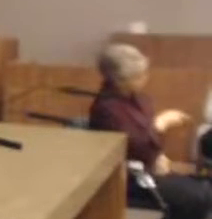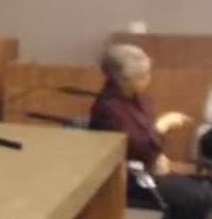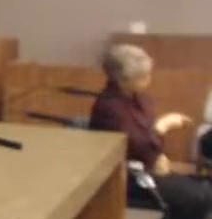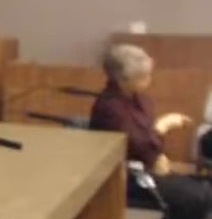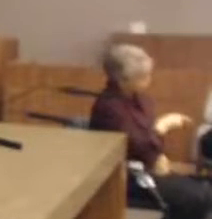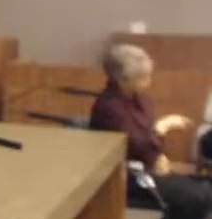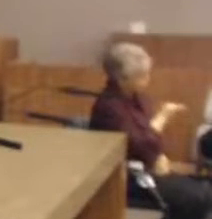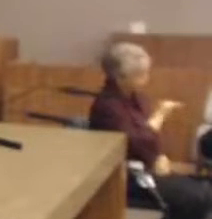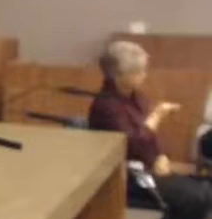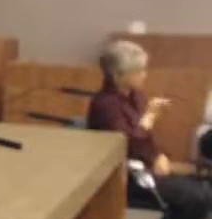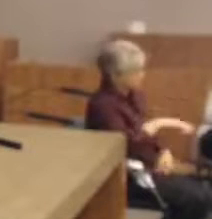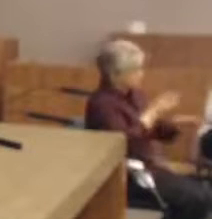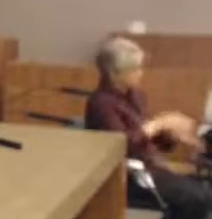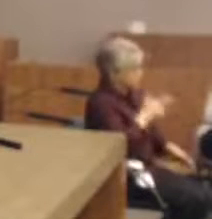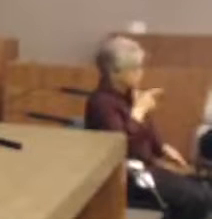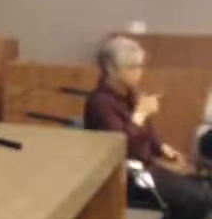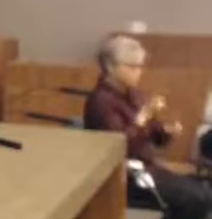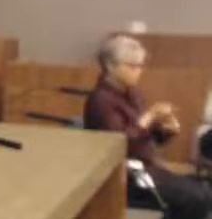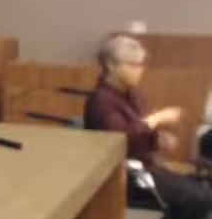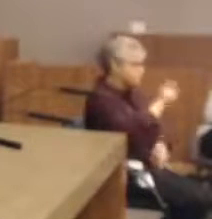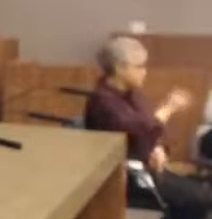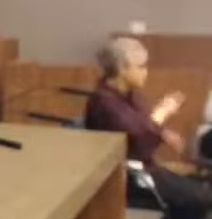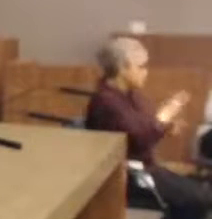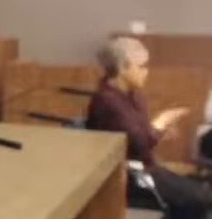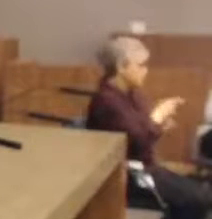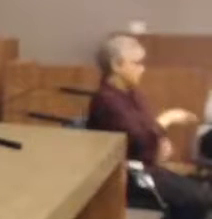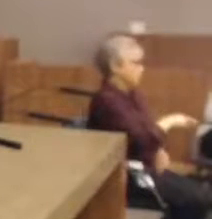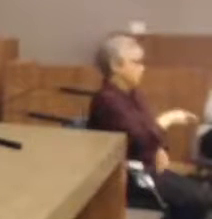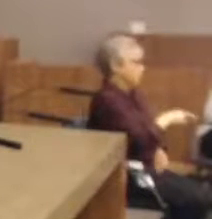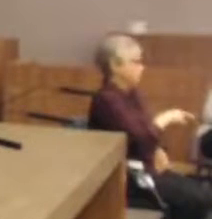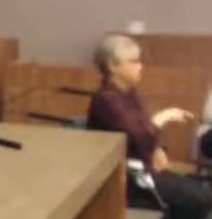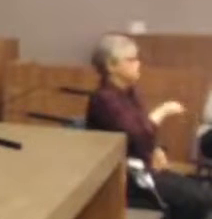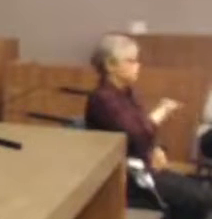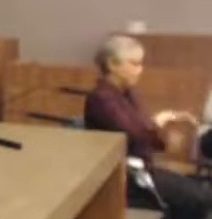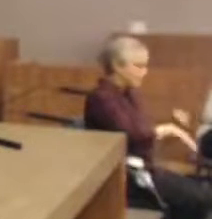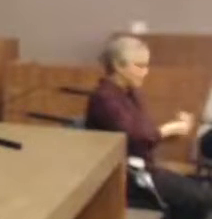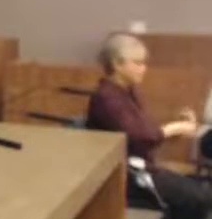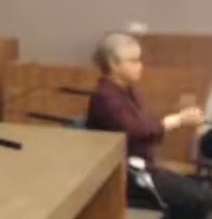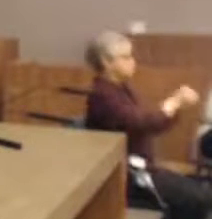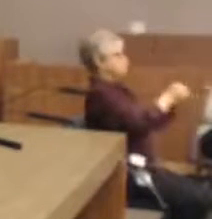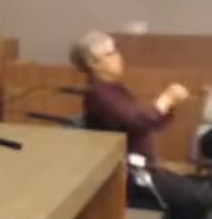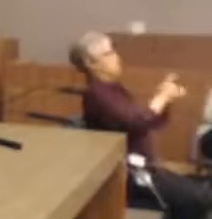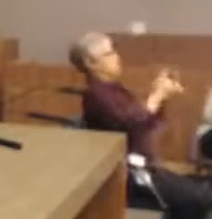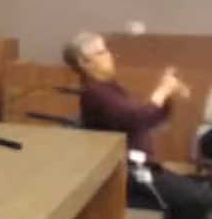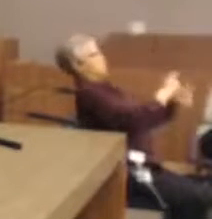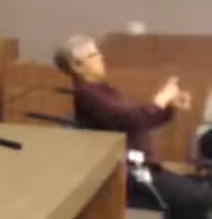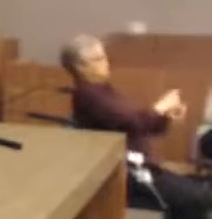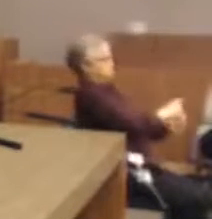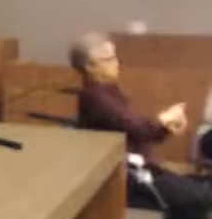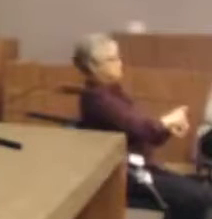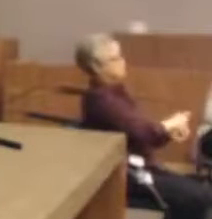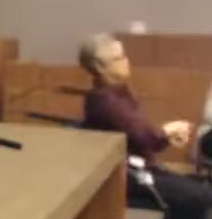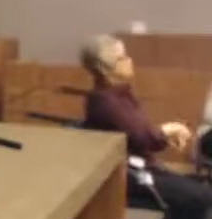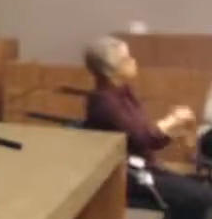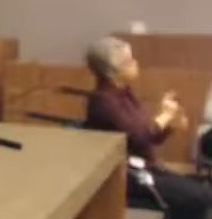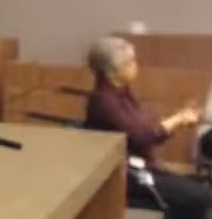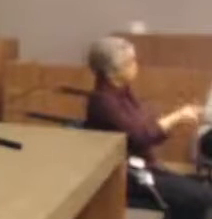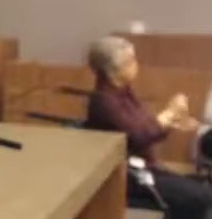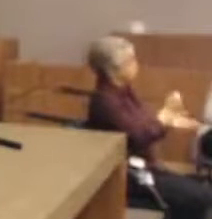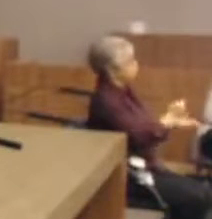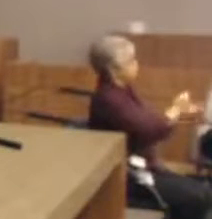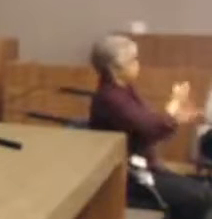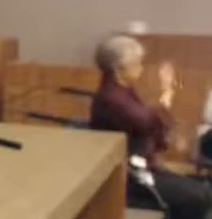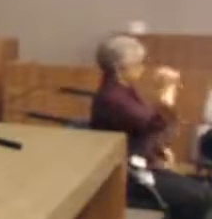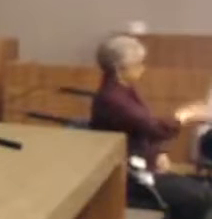and be the person that keeps you alive. That adds another layer of complexity to the trauma. So the treatment is different for that kind of a trauma.